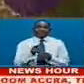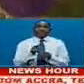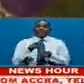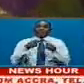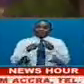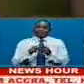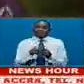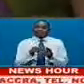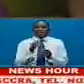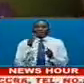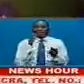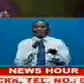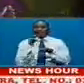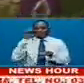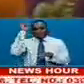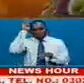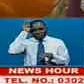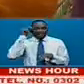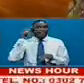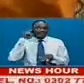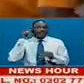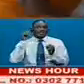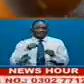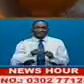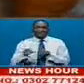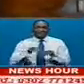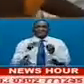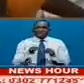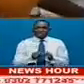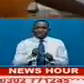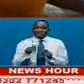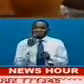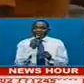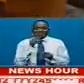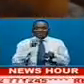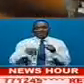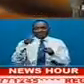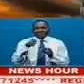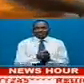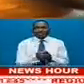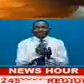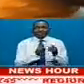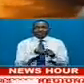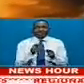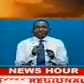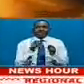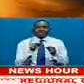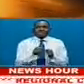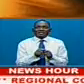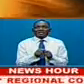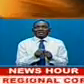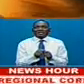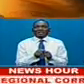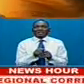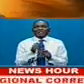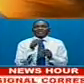condition has affected his brain, he can hear, react to a scent or call, and sometimes able to grab a